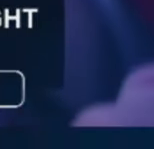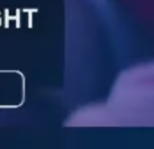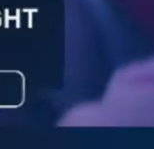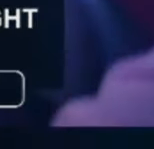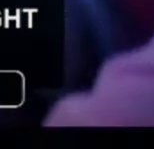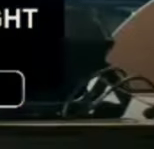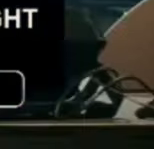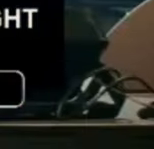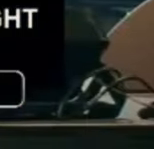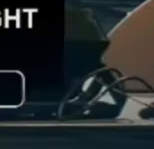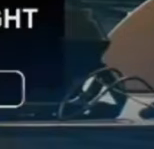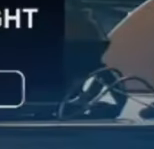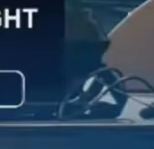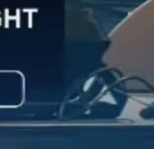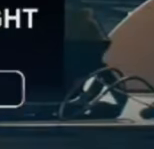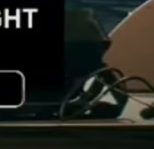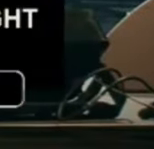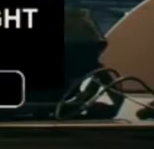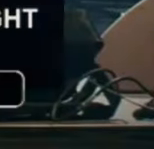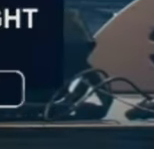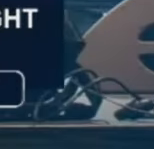he is going to unleash.